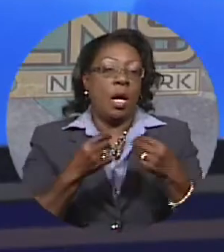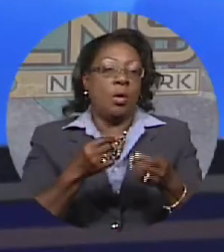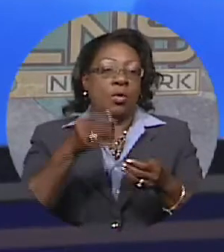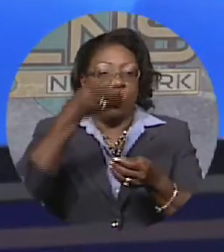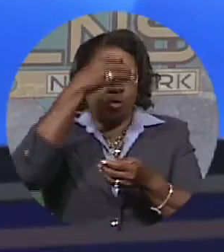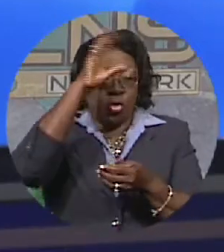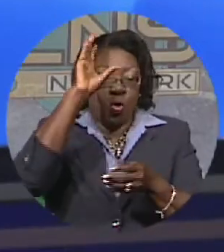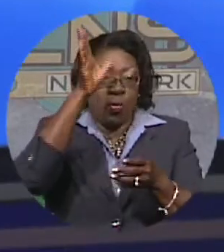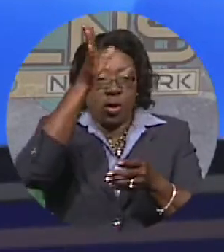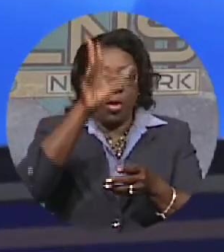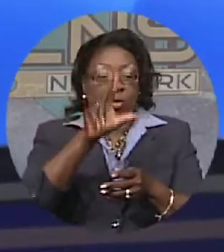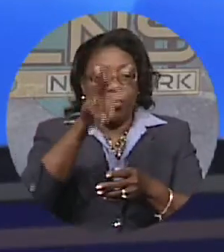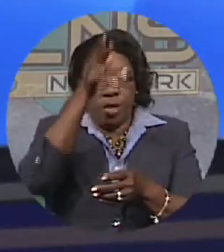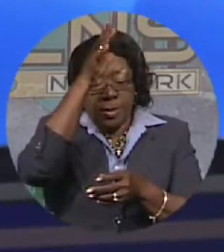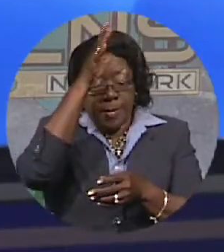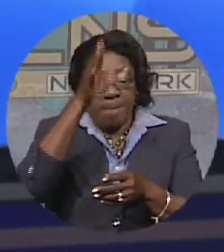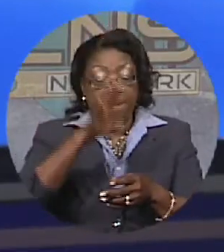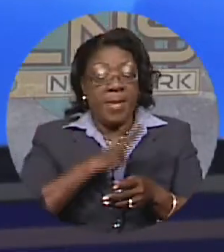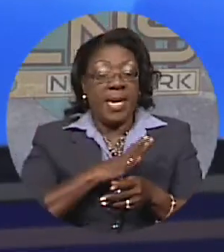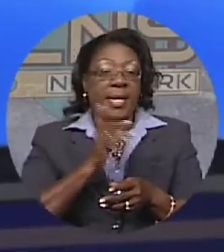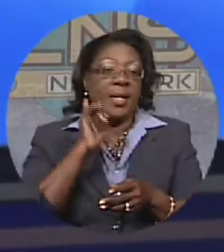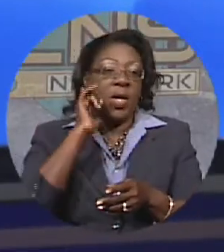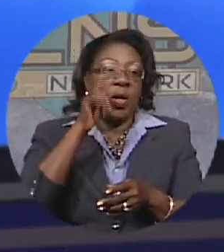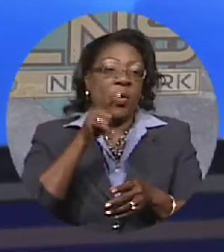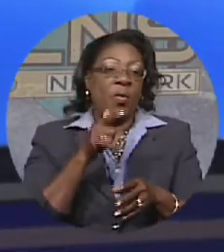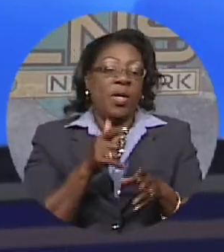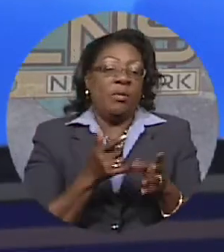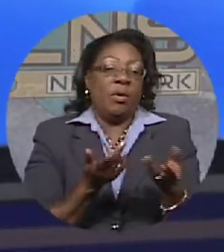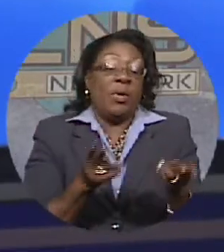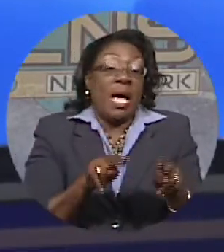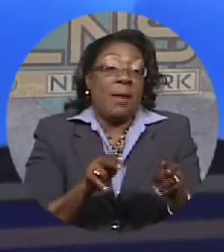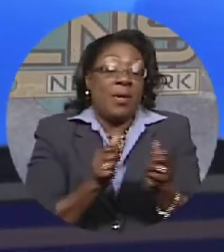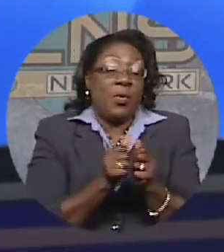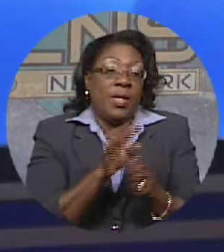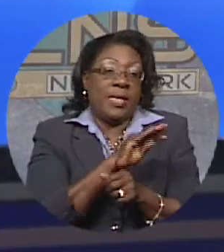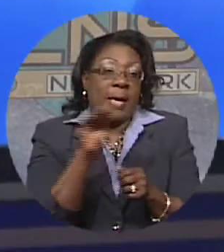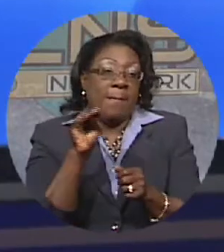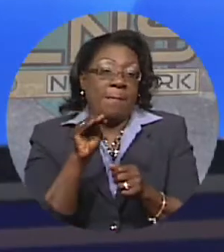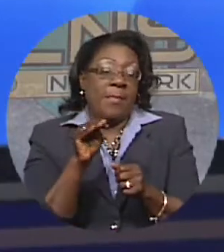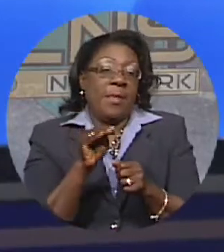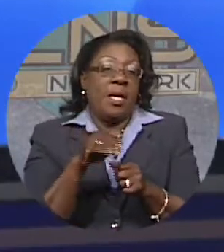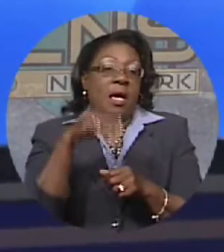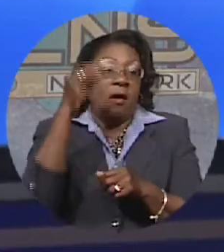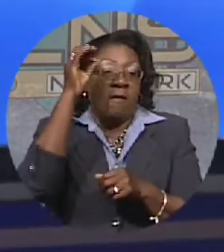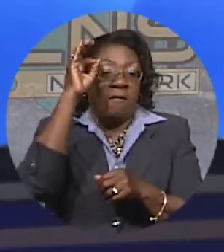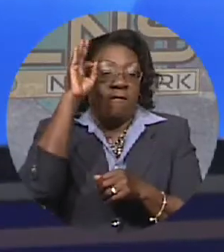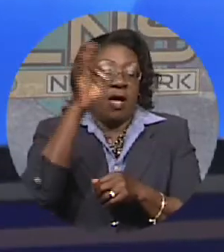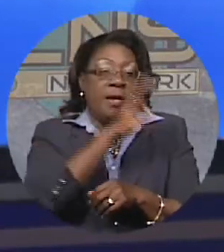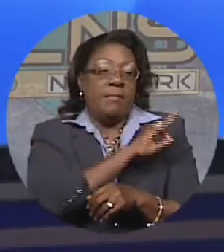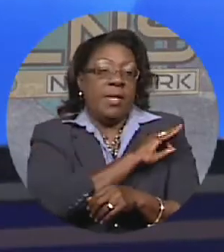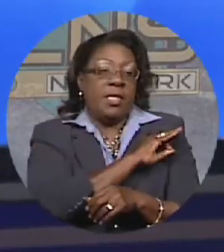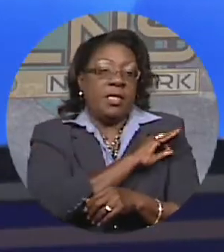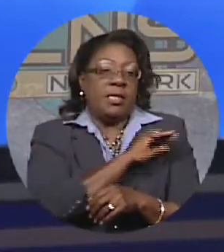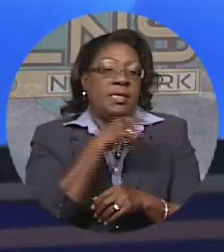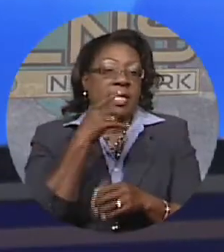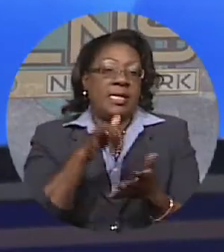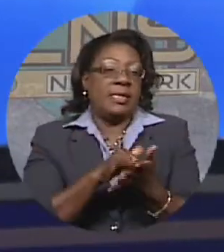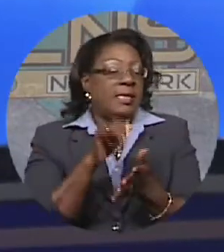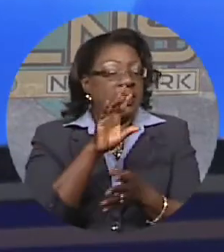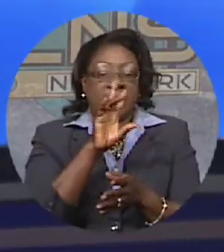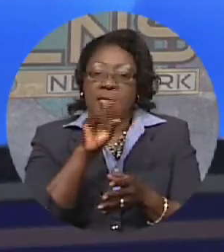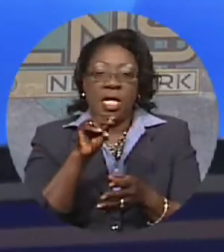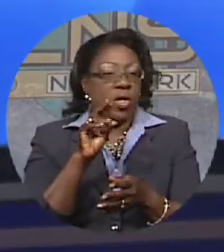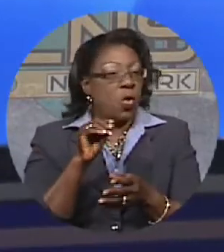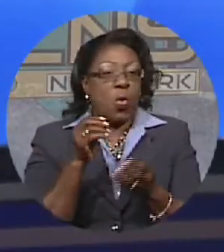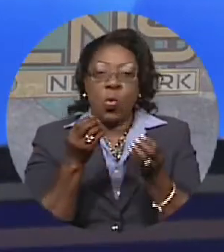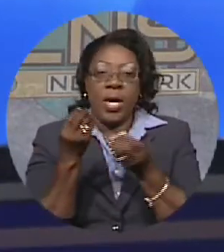were hoping to receive asylum. U.S. officials conducted interviews with the group, but Foreign Affairs Minister Fred Mitchell says there's still no